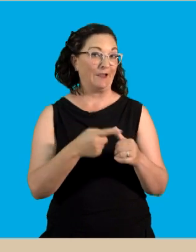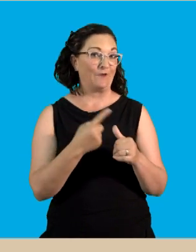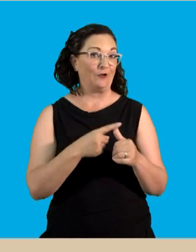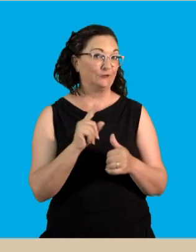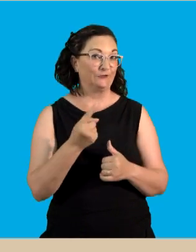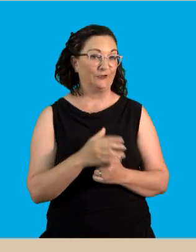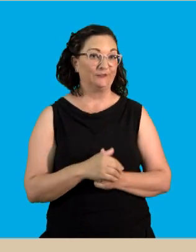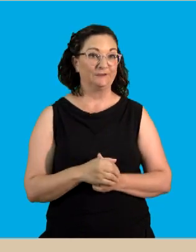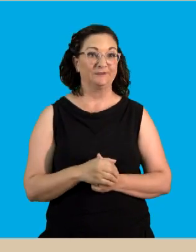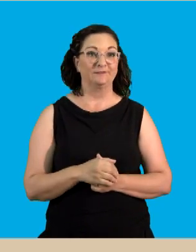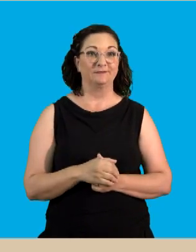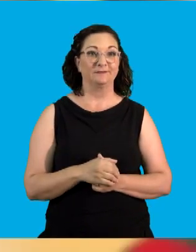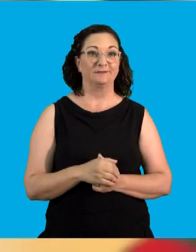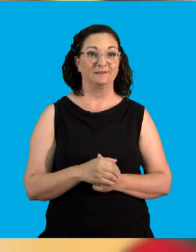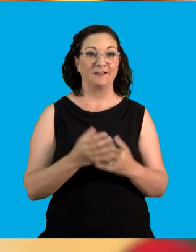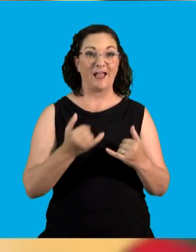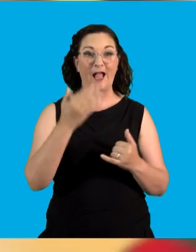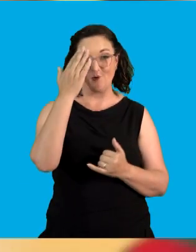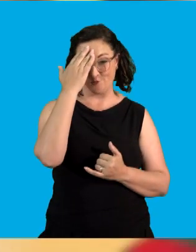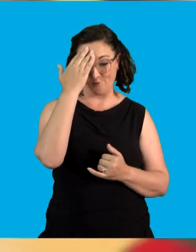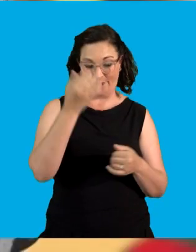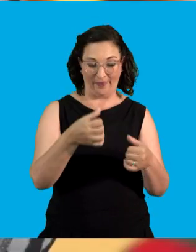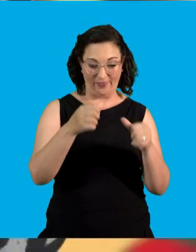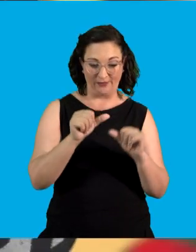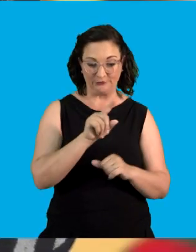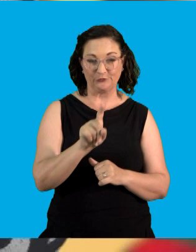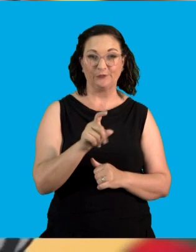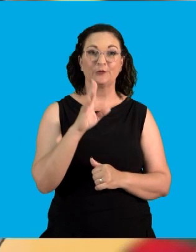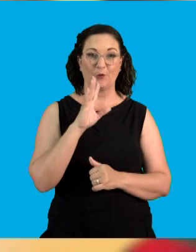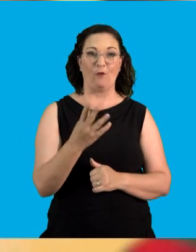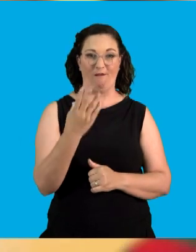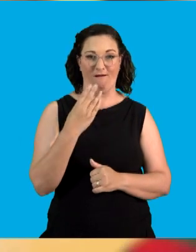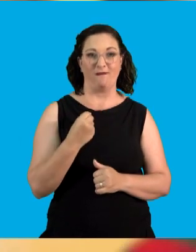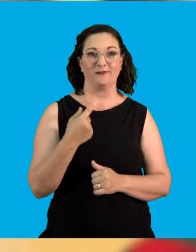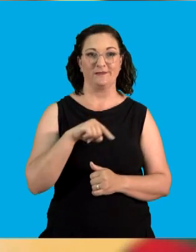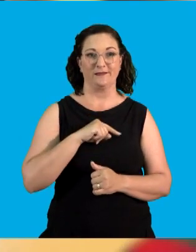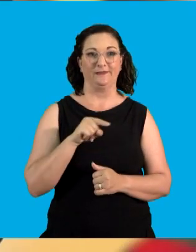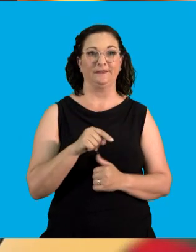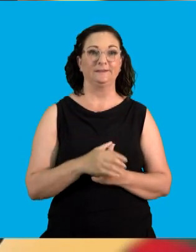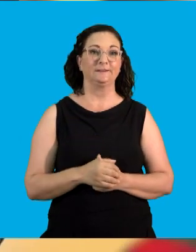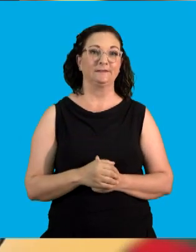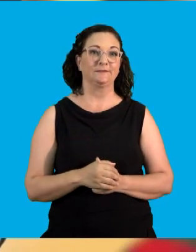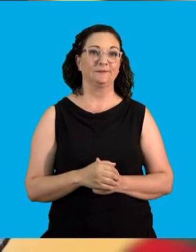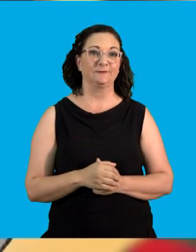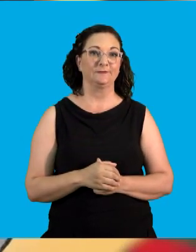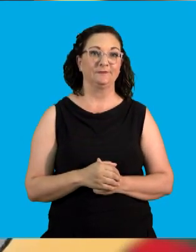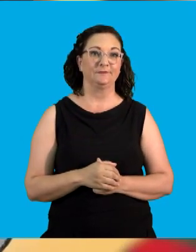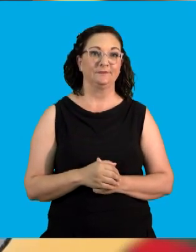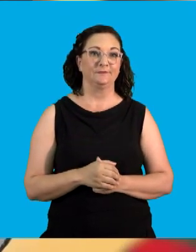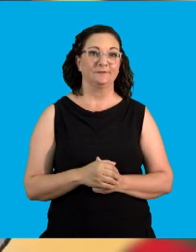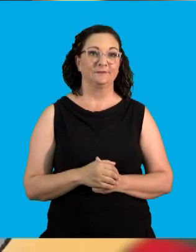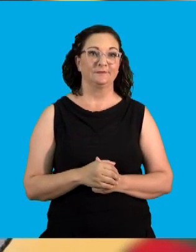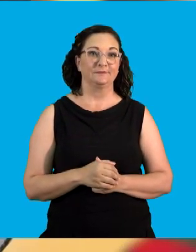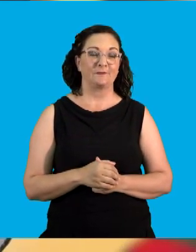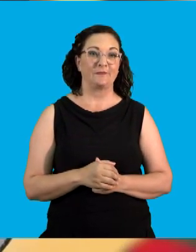the second nearest star from the sun, because I knew that the next question is gonna ask us that. Okay, it